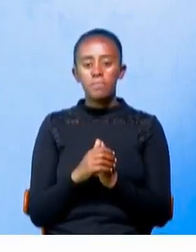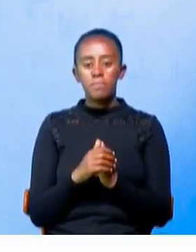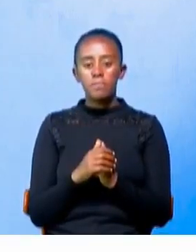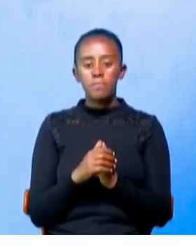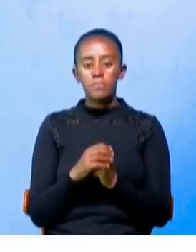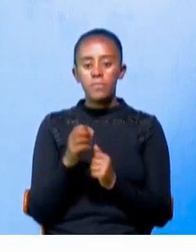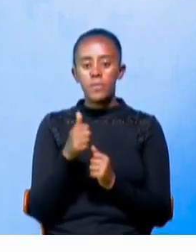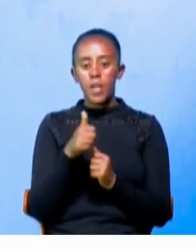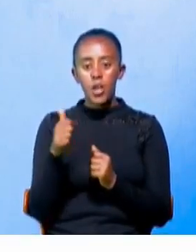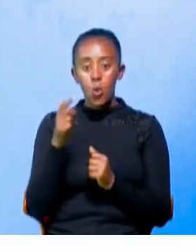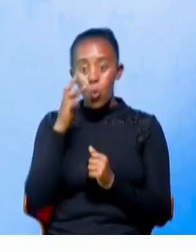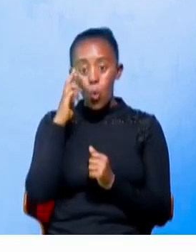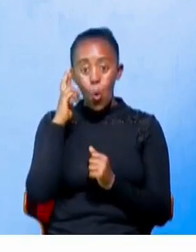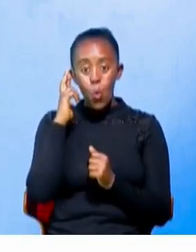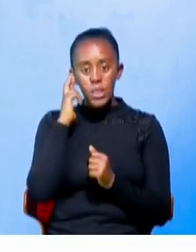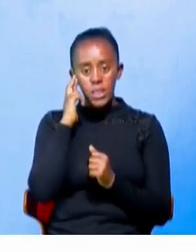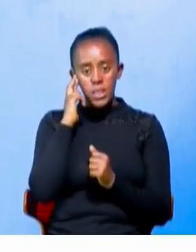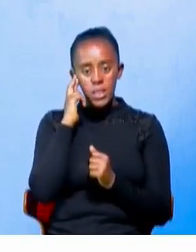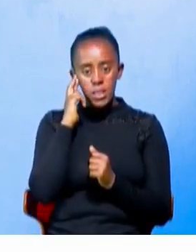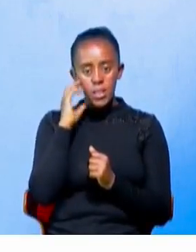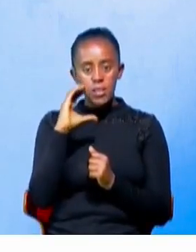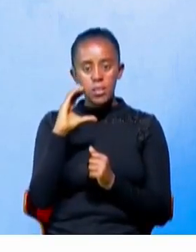a cause